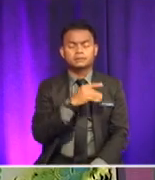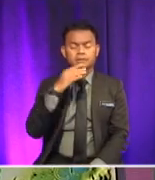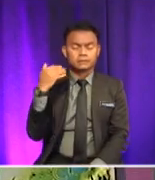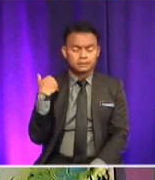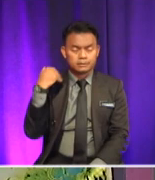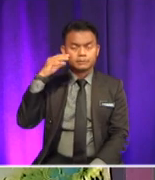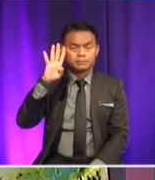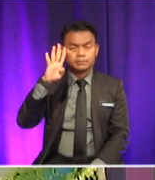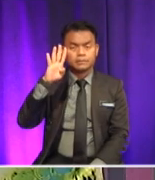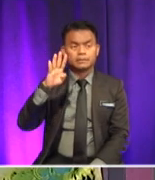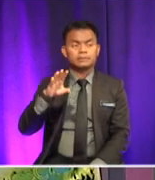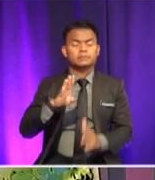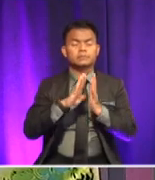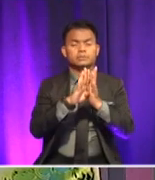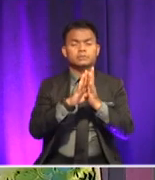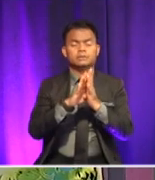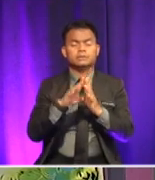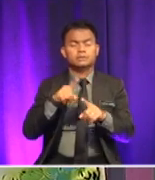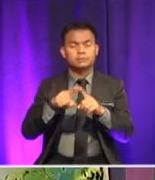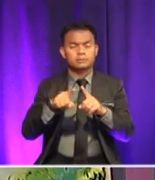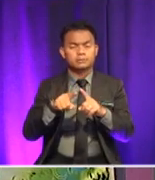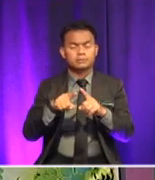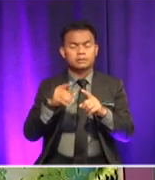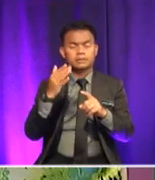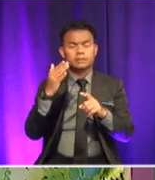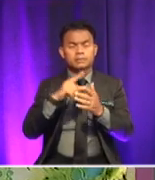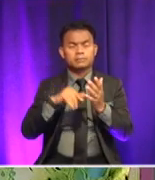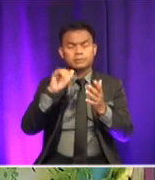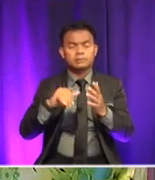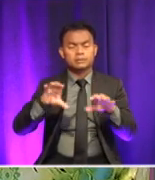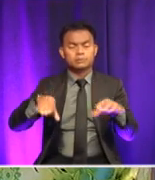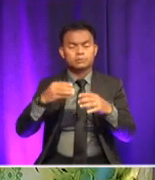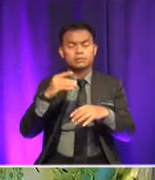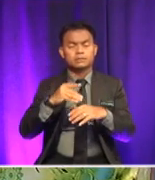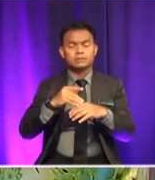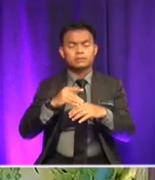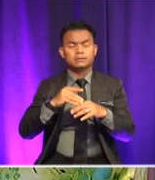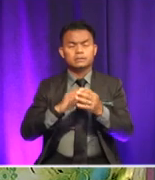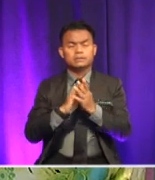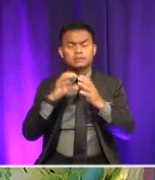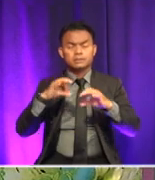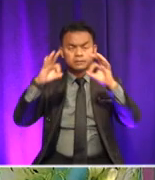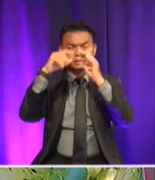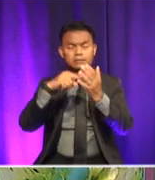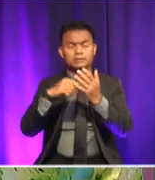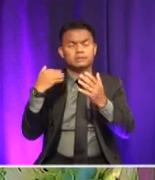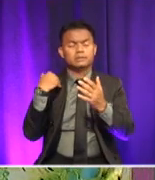but how does it relate to the word significant? Now, significant has many, many, many